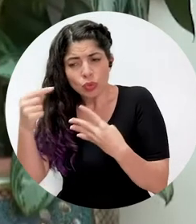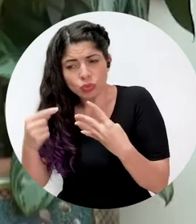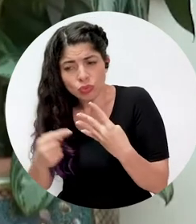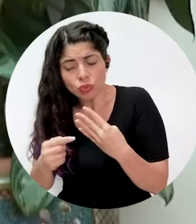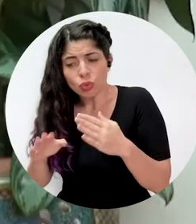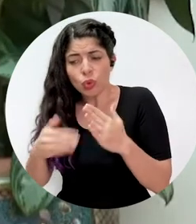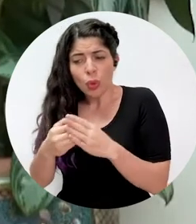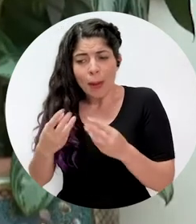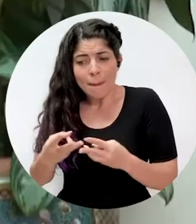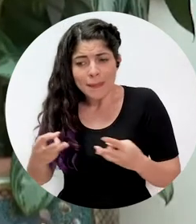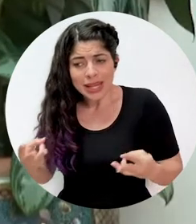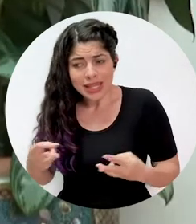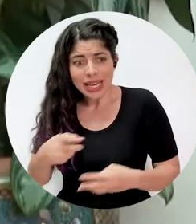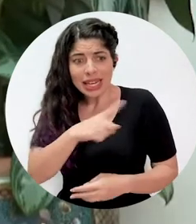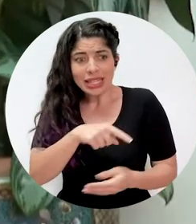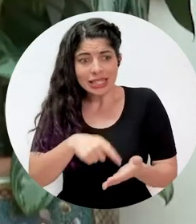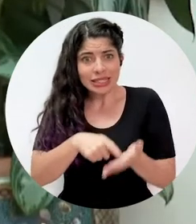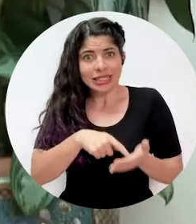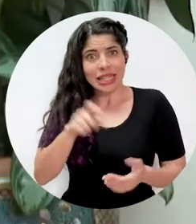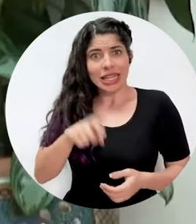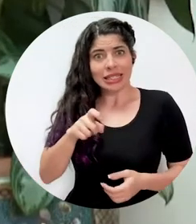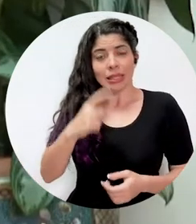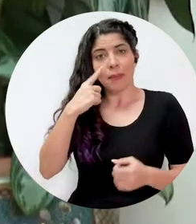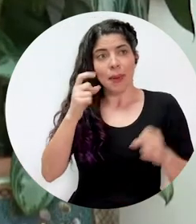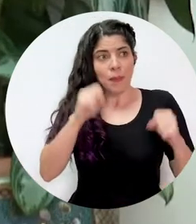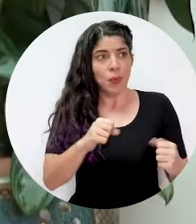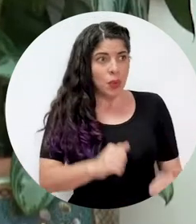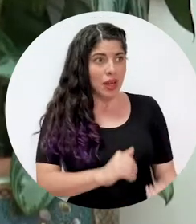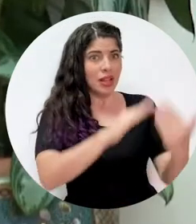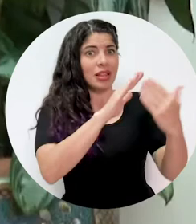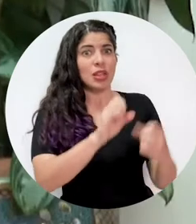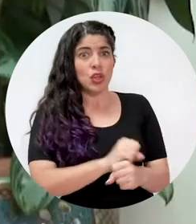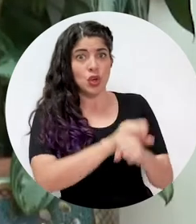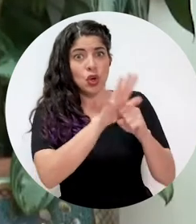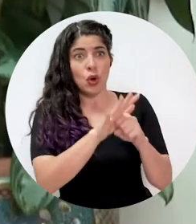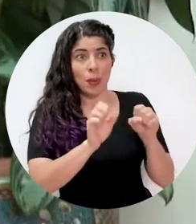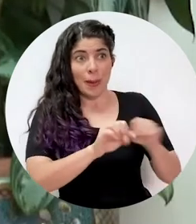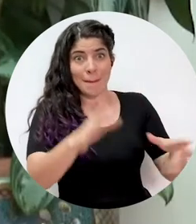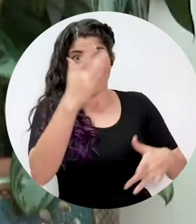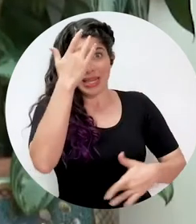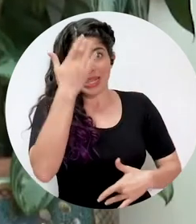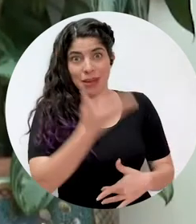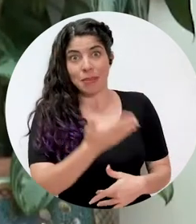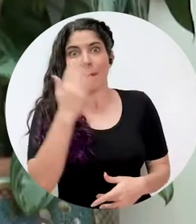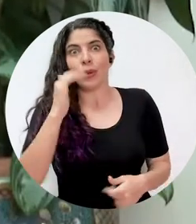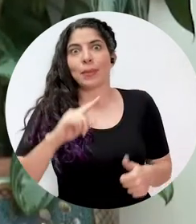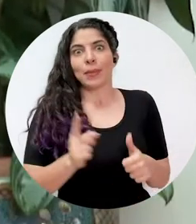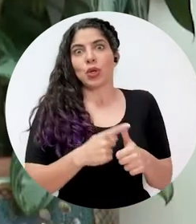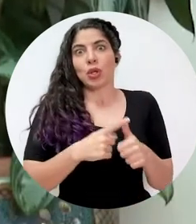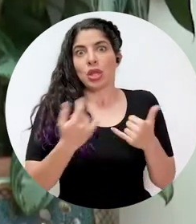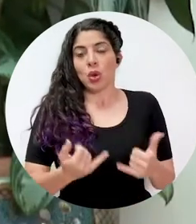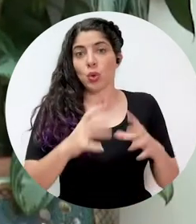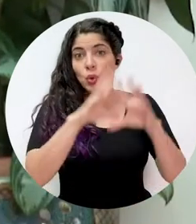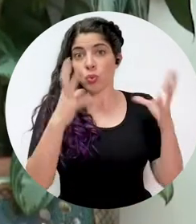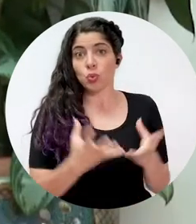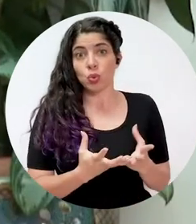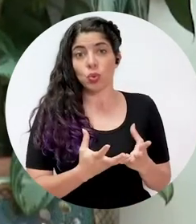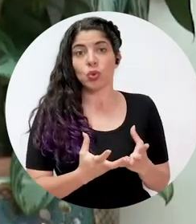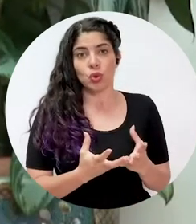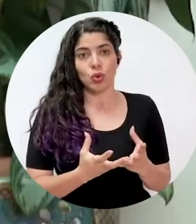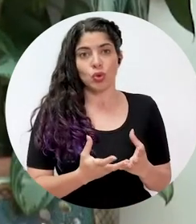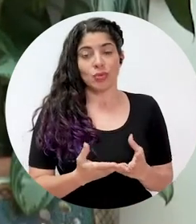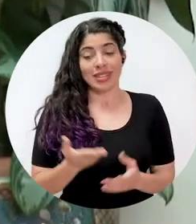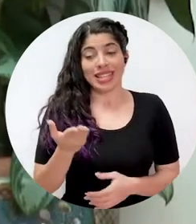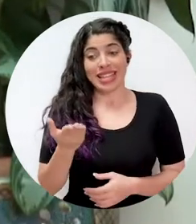components and precursors requiring the response to COVID-19 pandemic as a global priority.